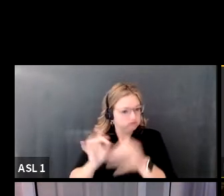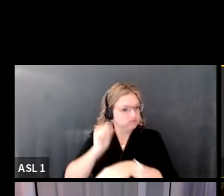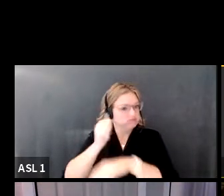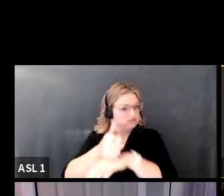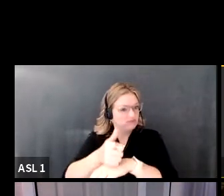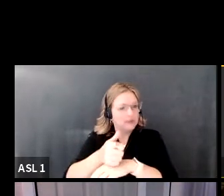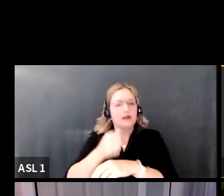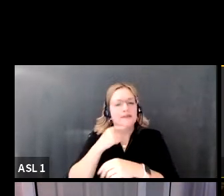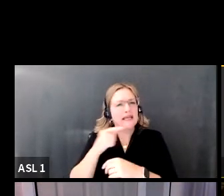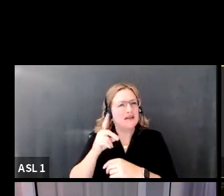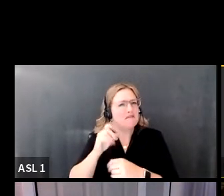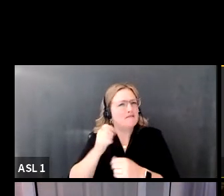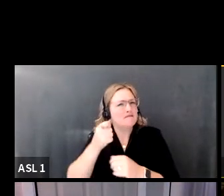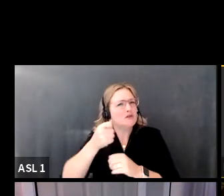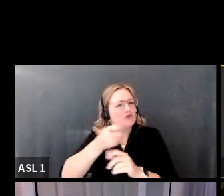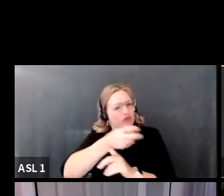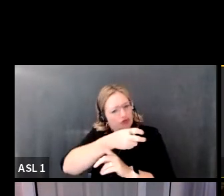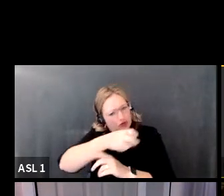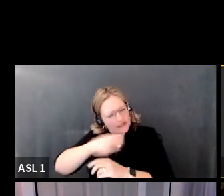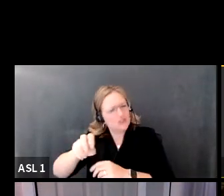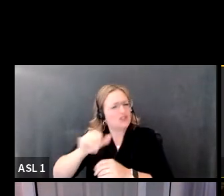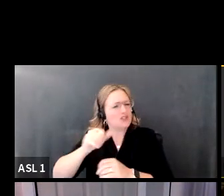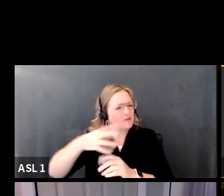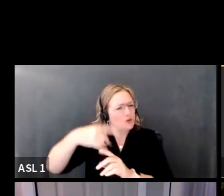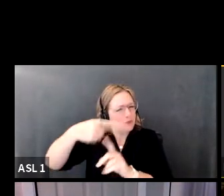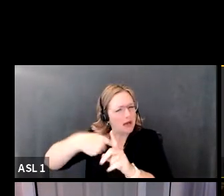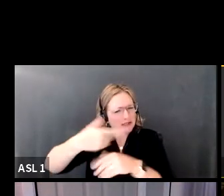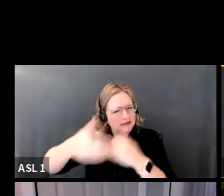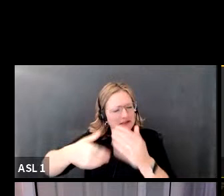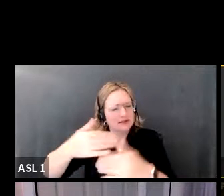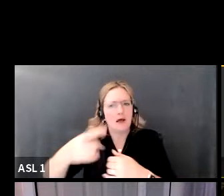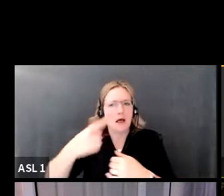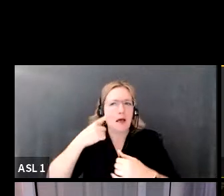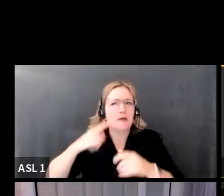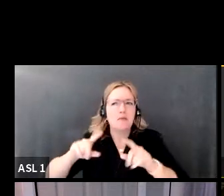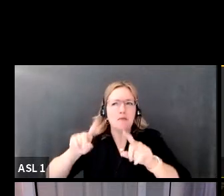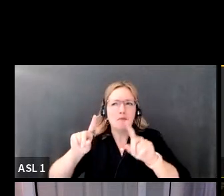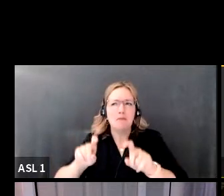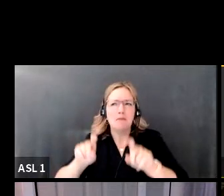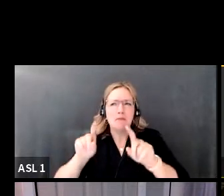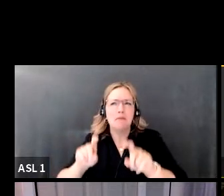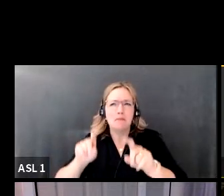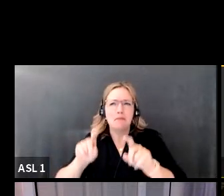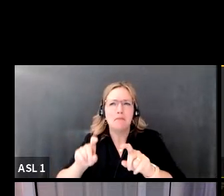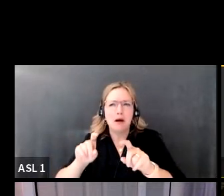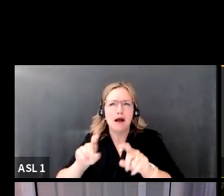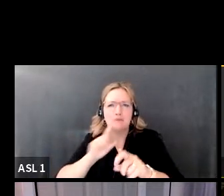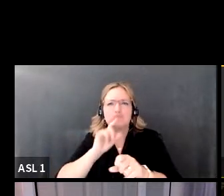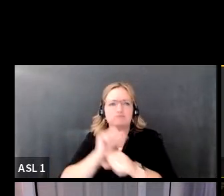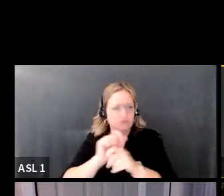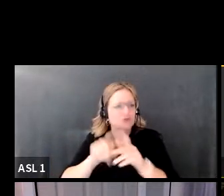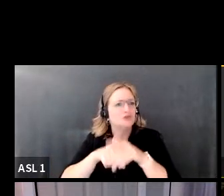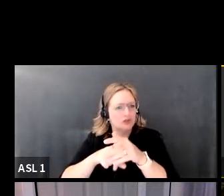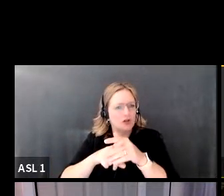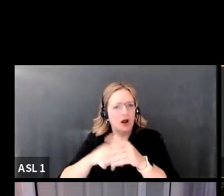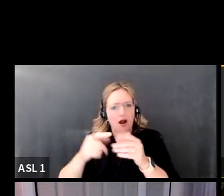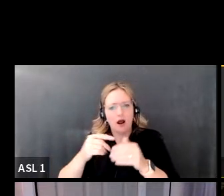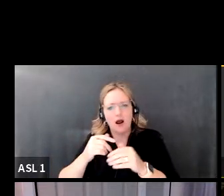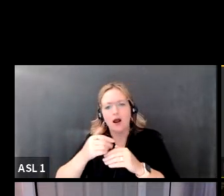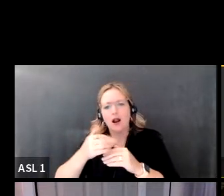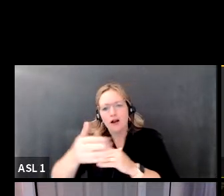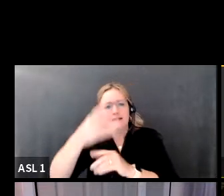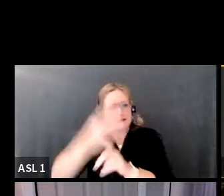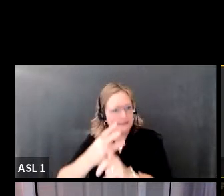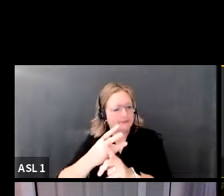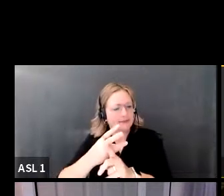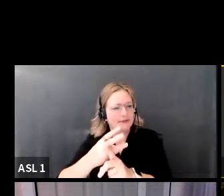transition uh with a pilot set to begin um after six months so there will be some time to